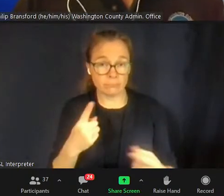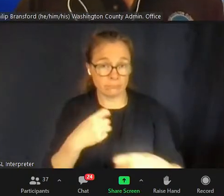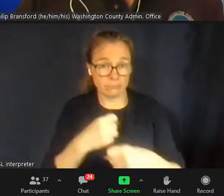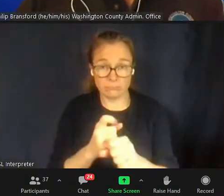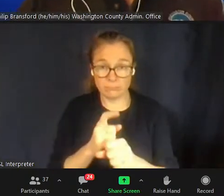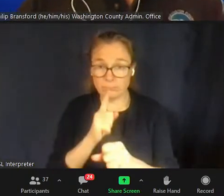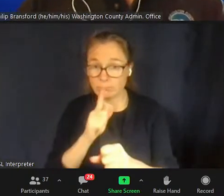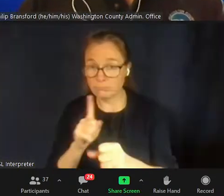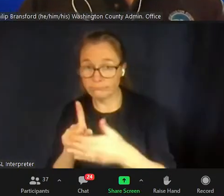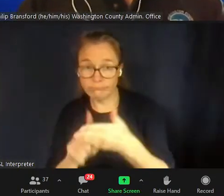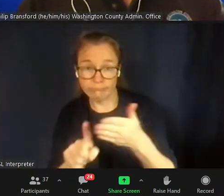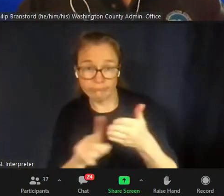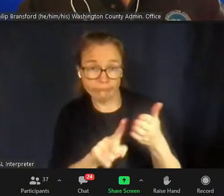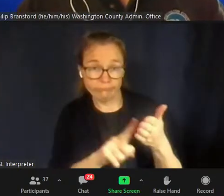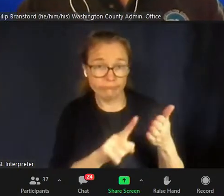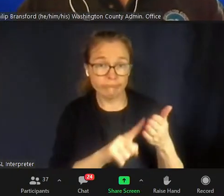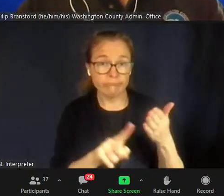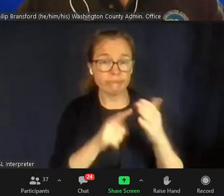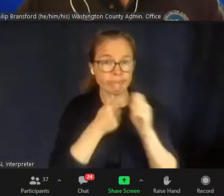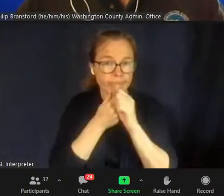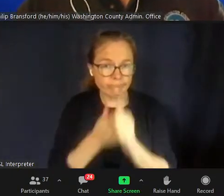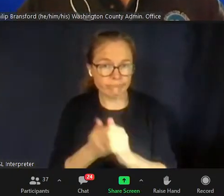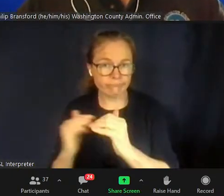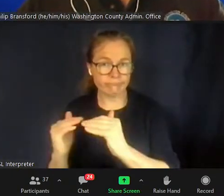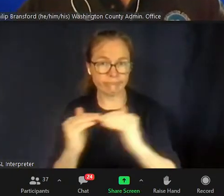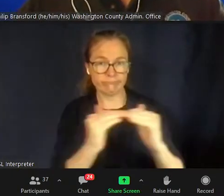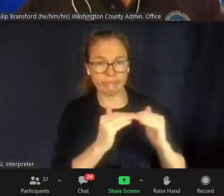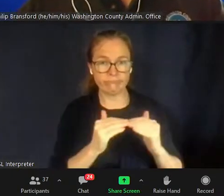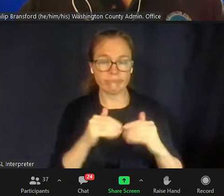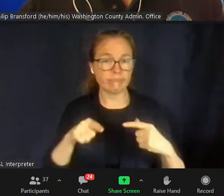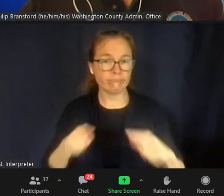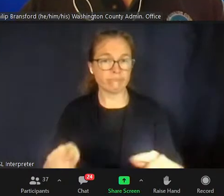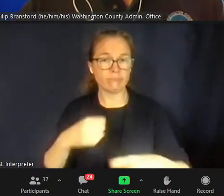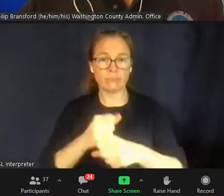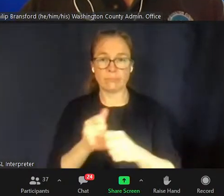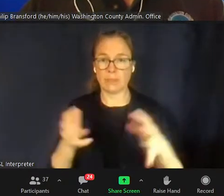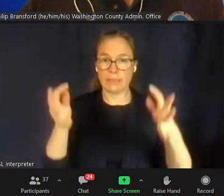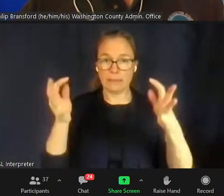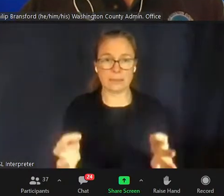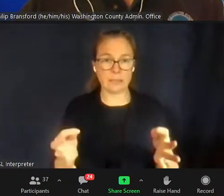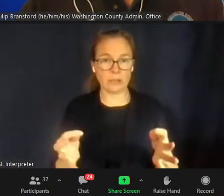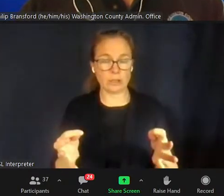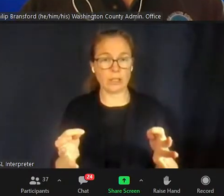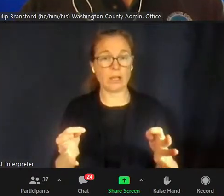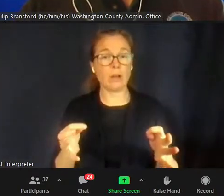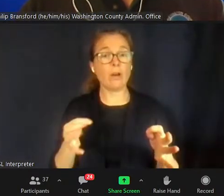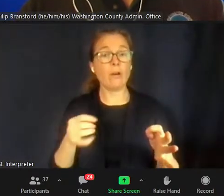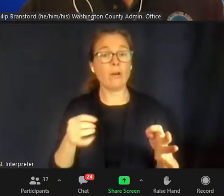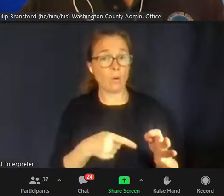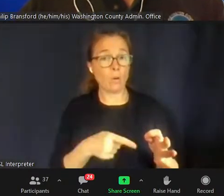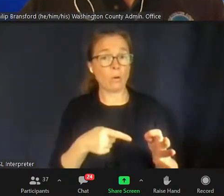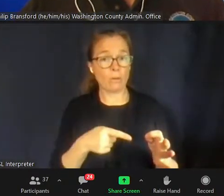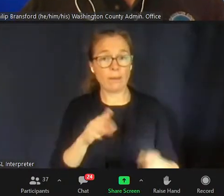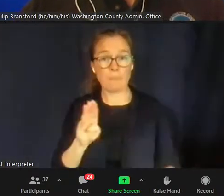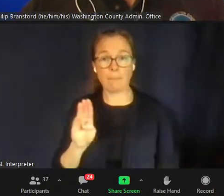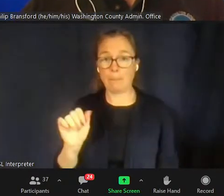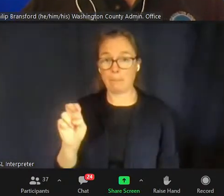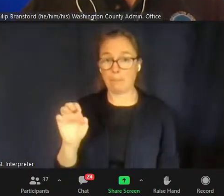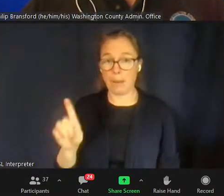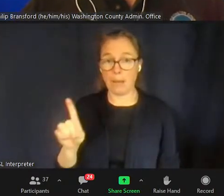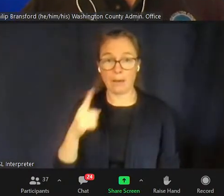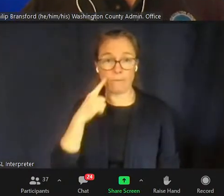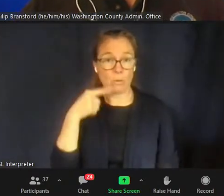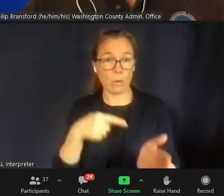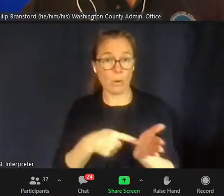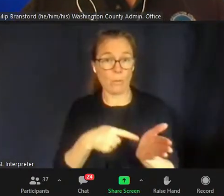used equity in our decision making for our affordable housing bond program